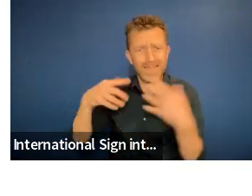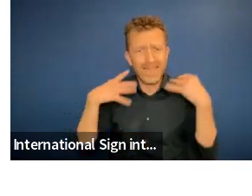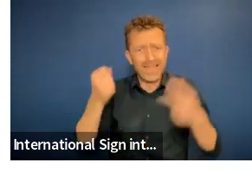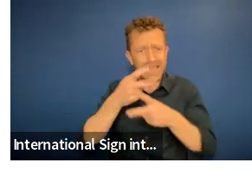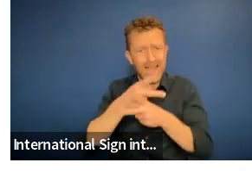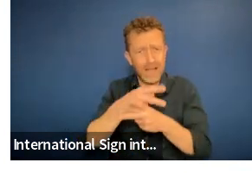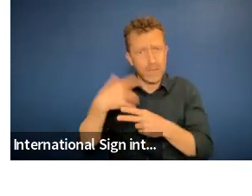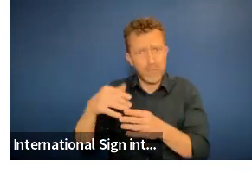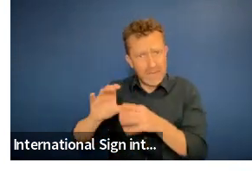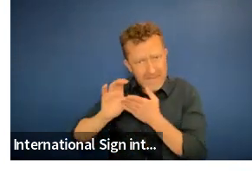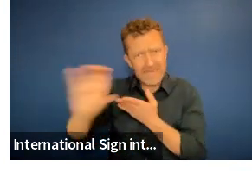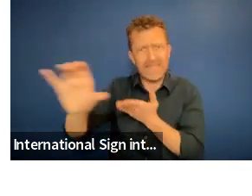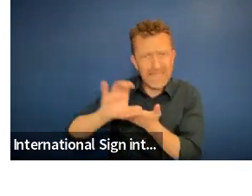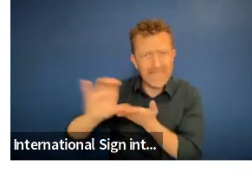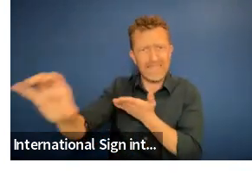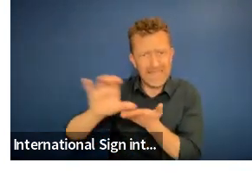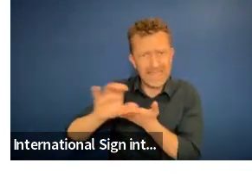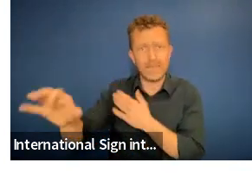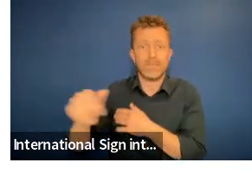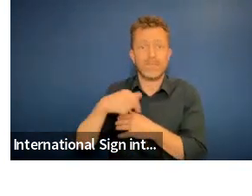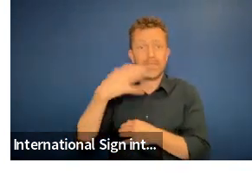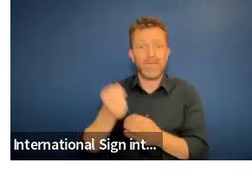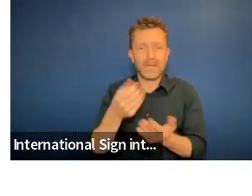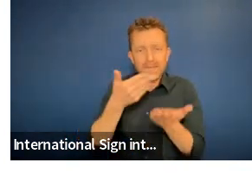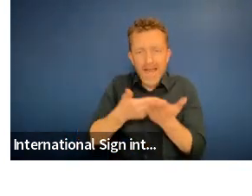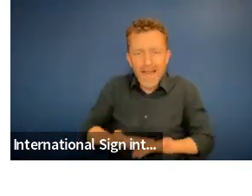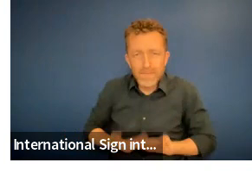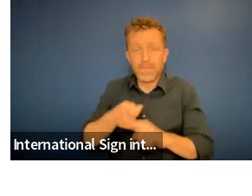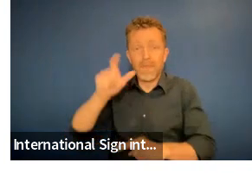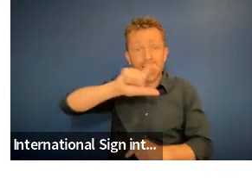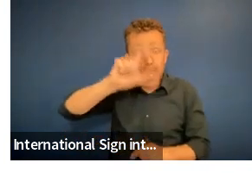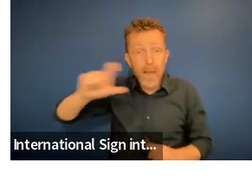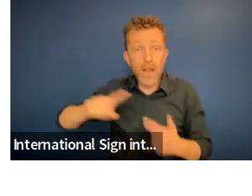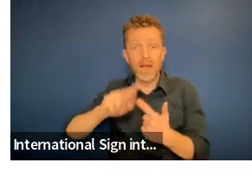healthcare was their main use of the disability allowance. Next slide, please.